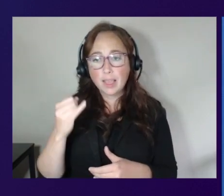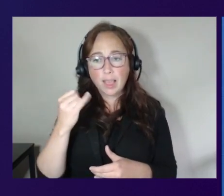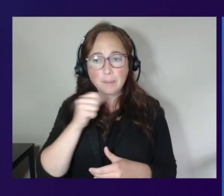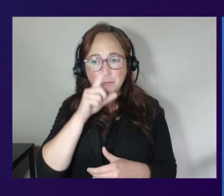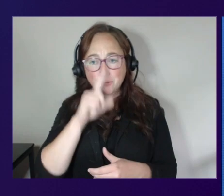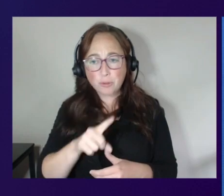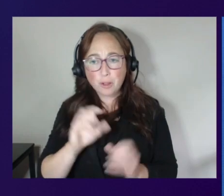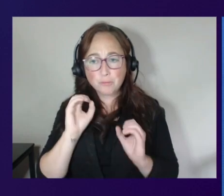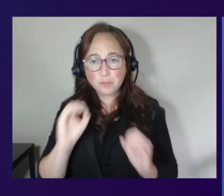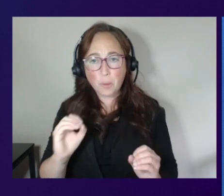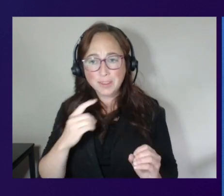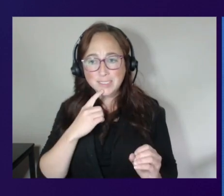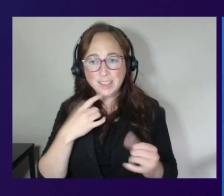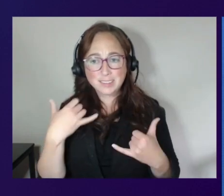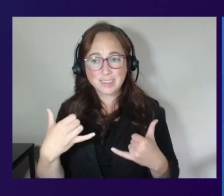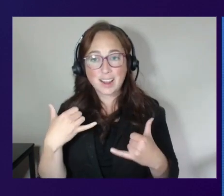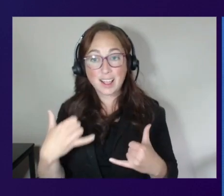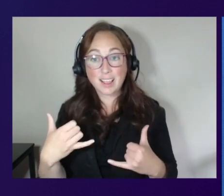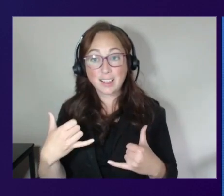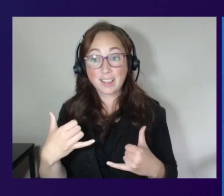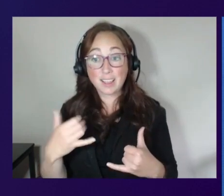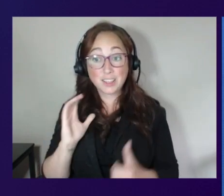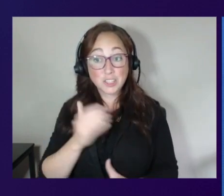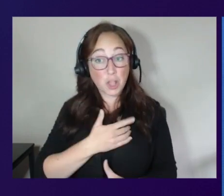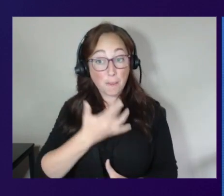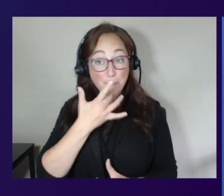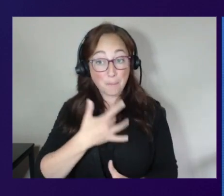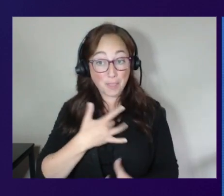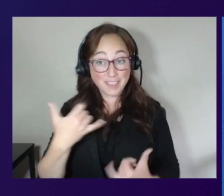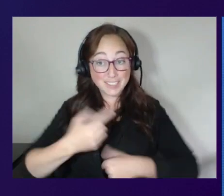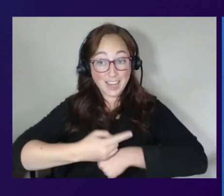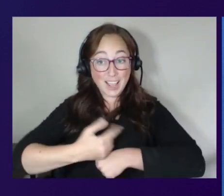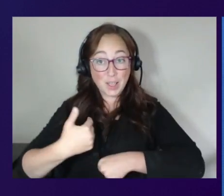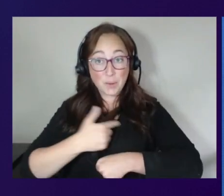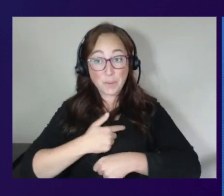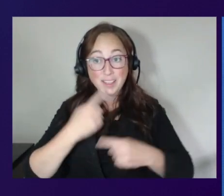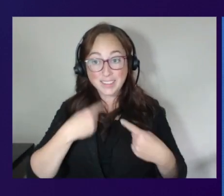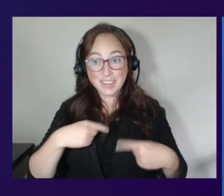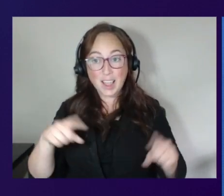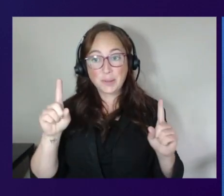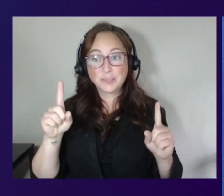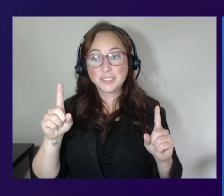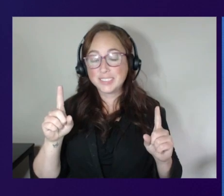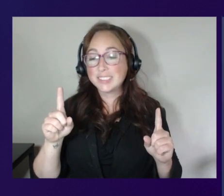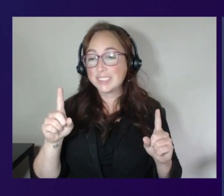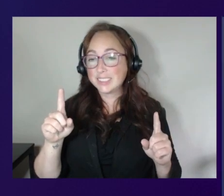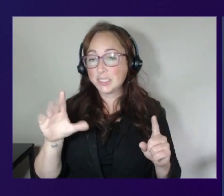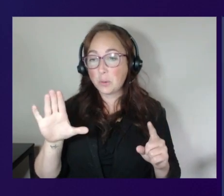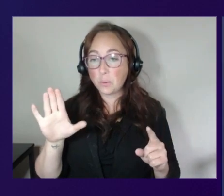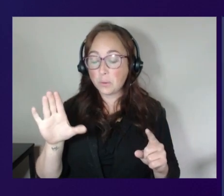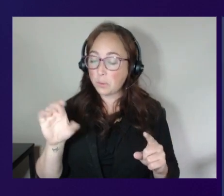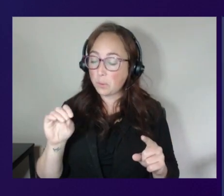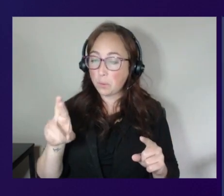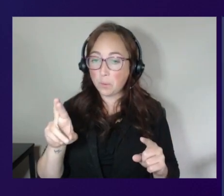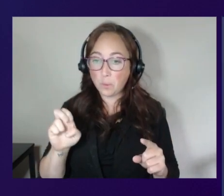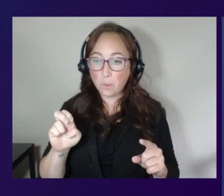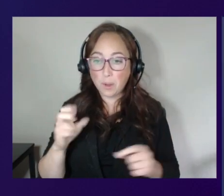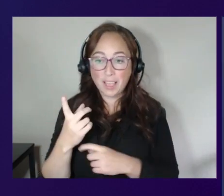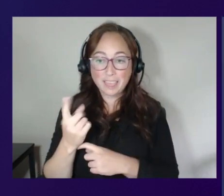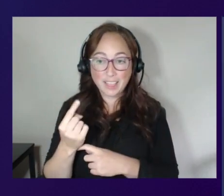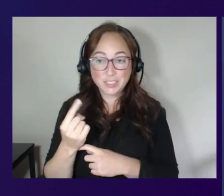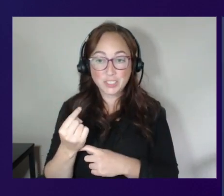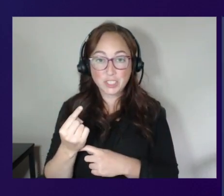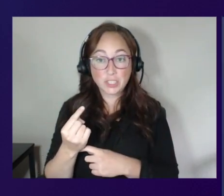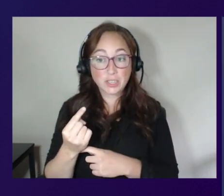has said it today, it's our birthday. We announced Core this time last year. We just had a cake from Brett, but he